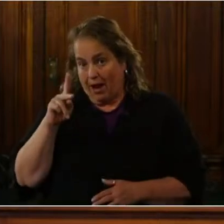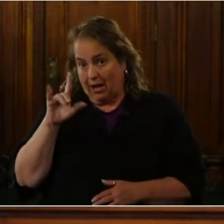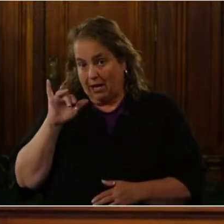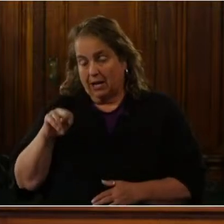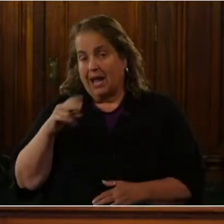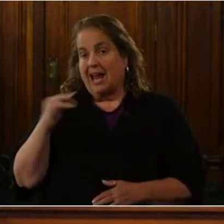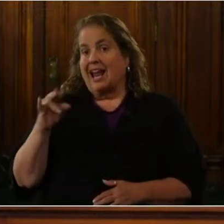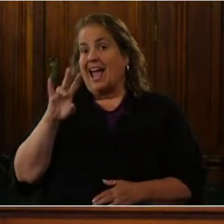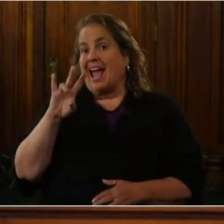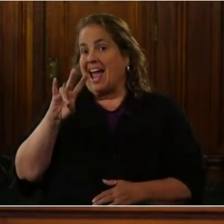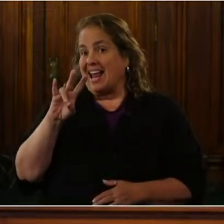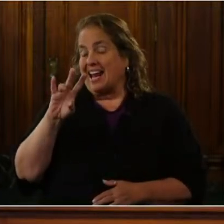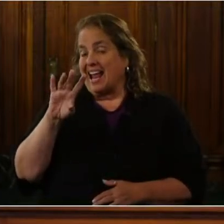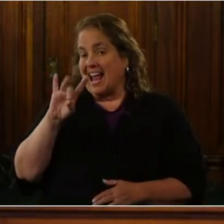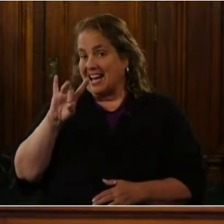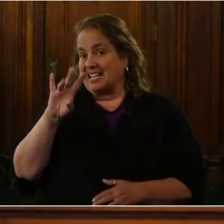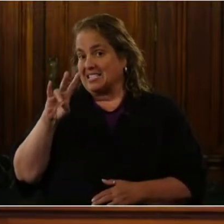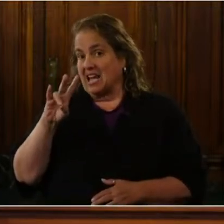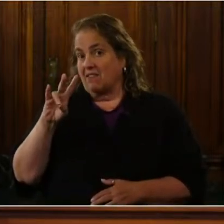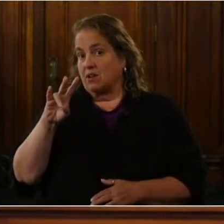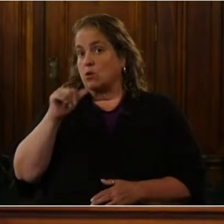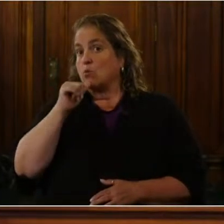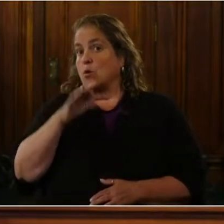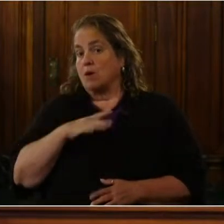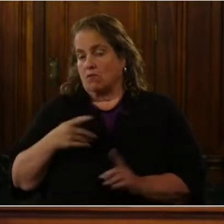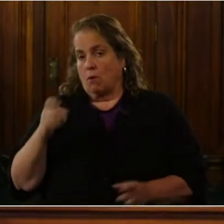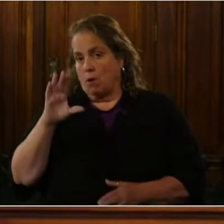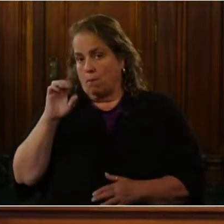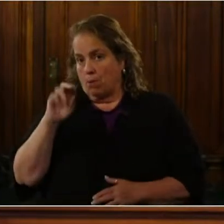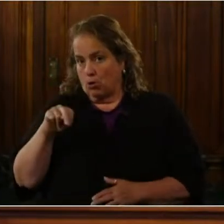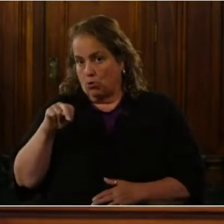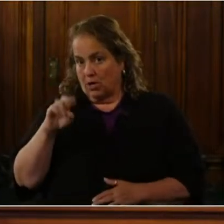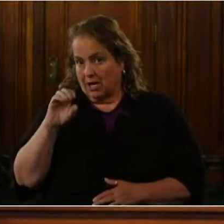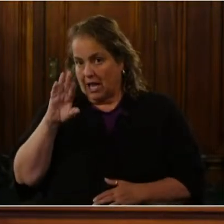and an 87-year-old woman from Boone County.